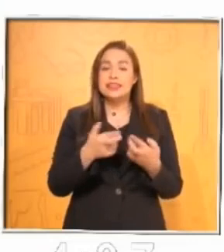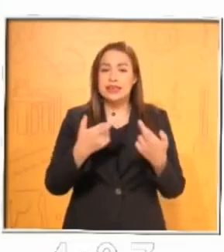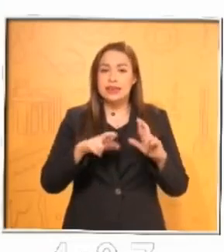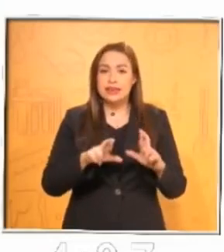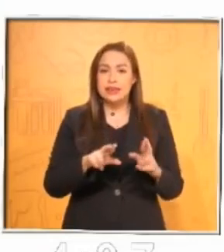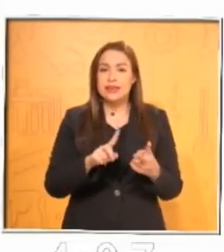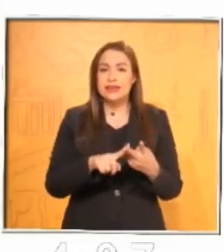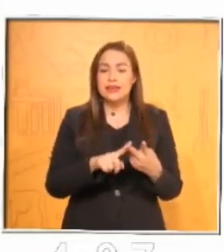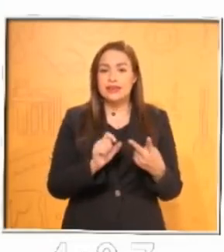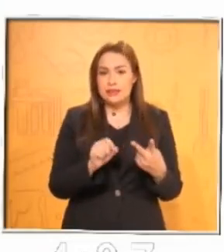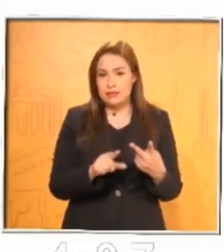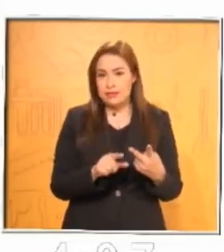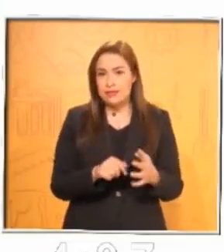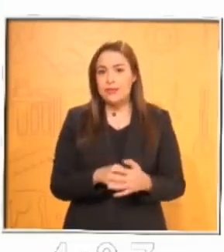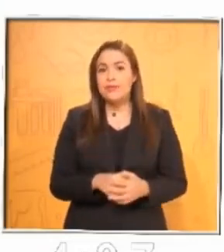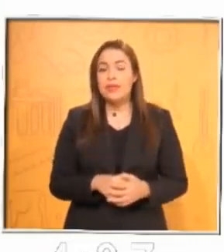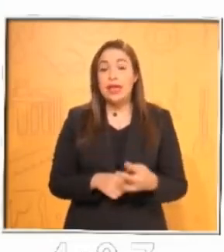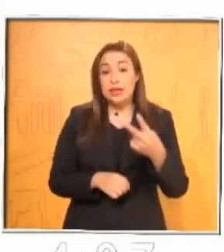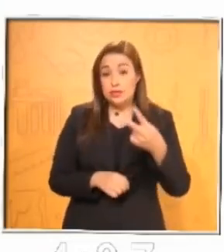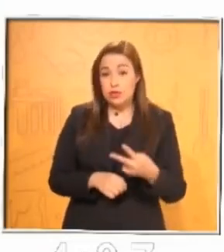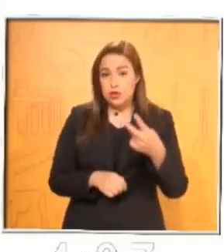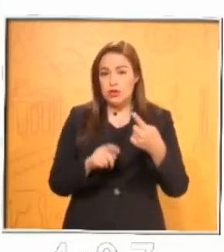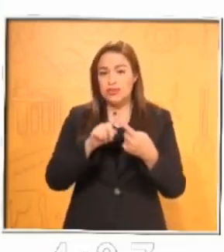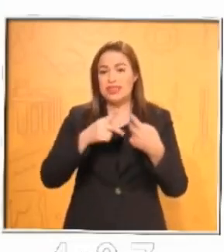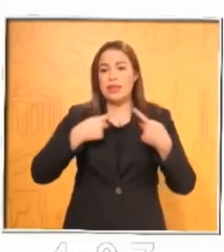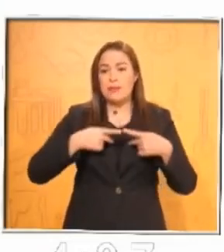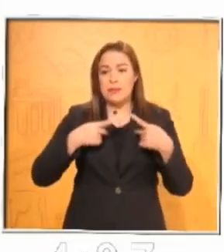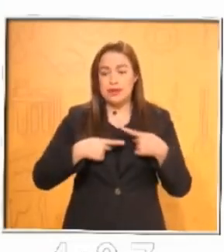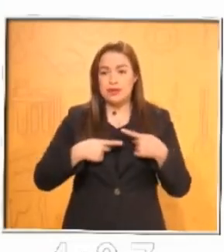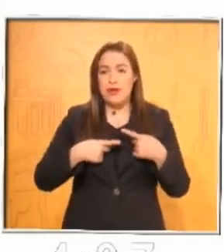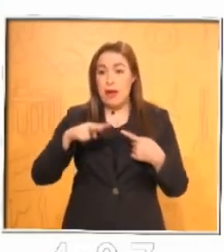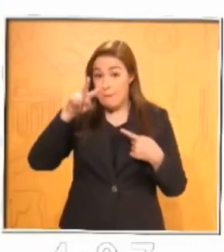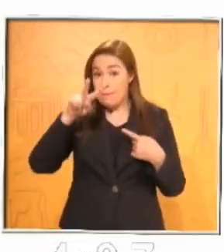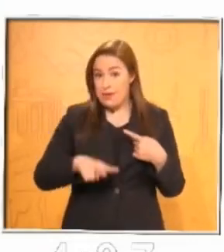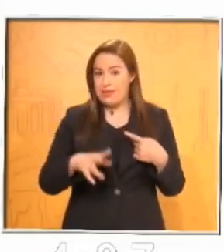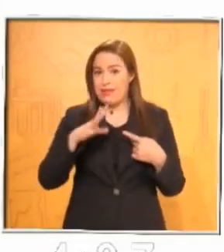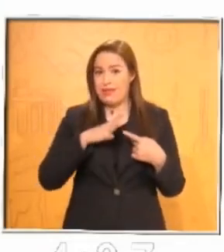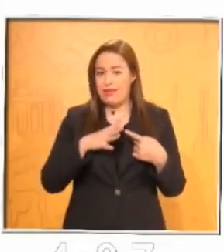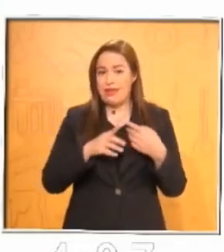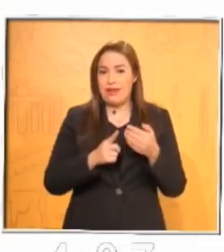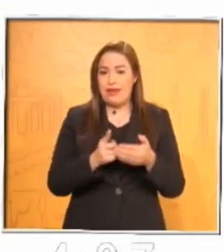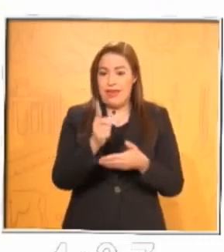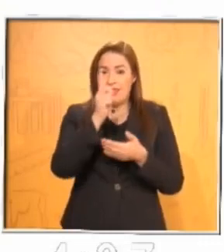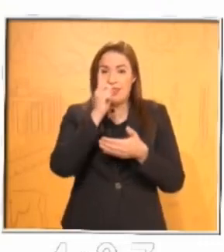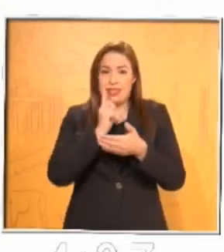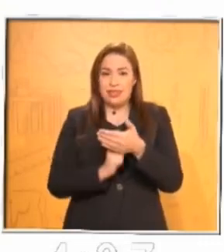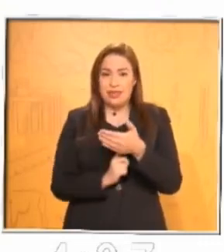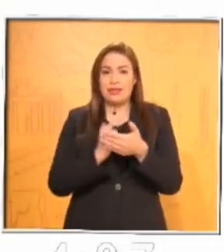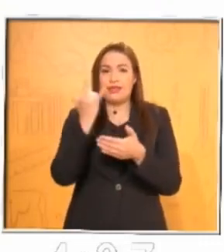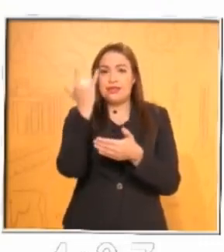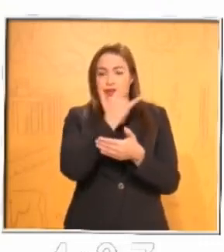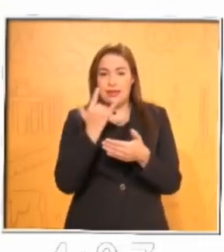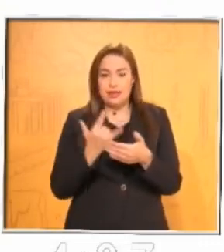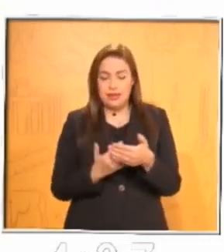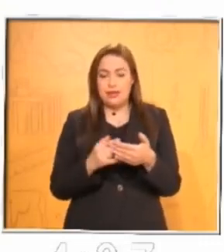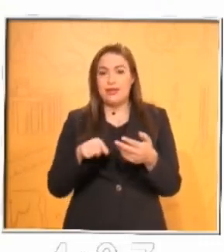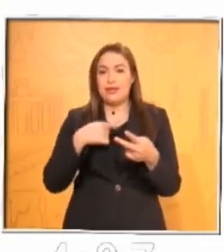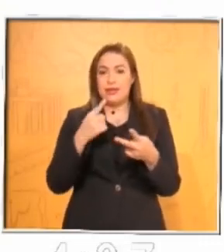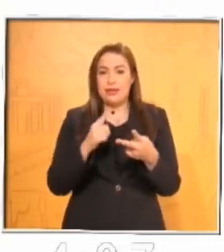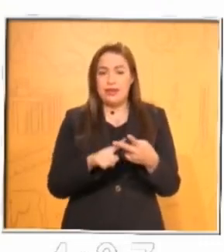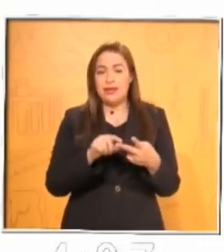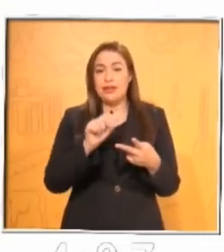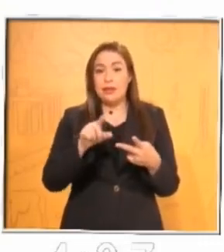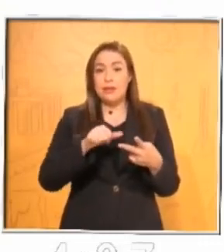antagonist beside the protagonist. So you're going to write the name of both protagonist and antagonist of